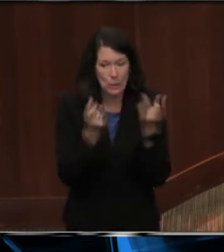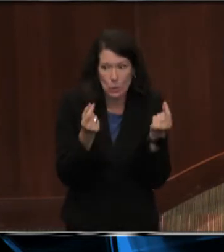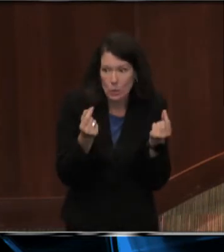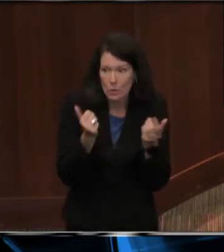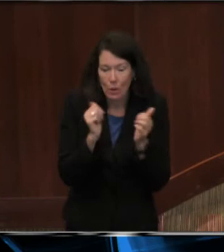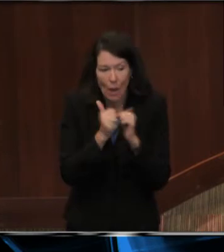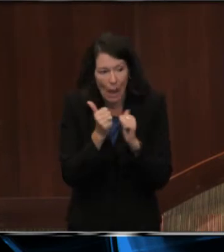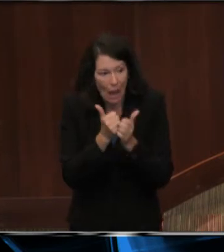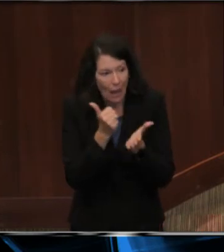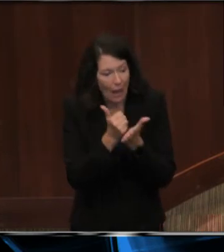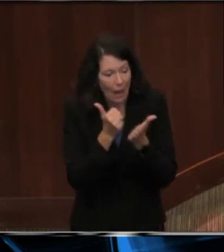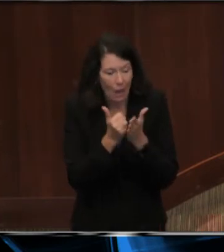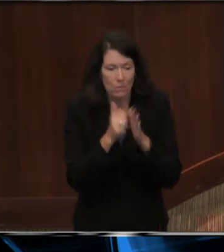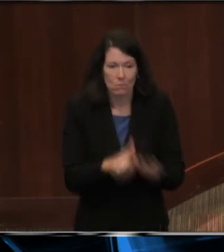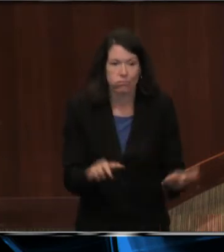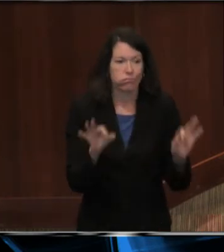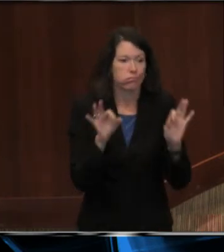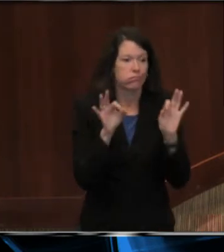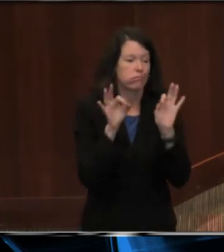could do. I think that is